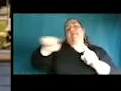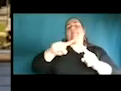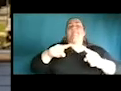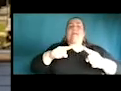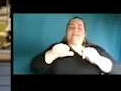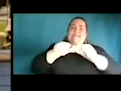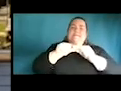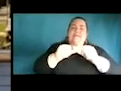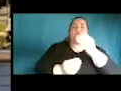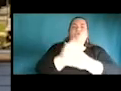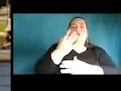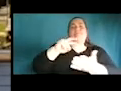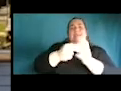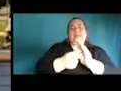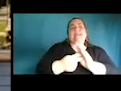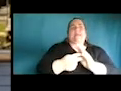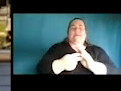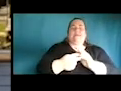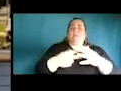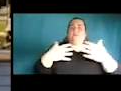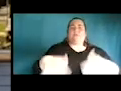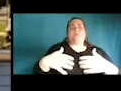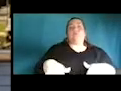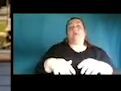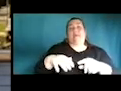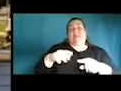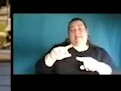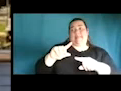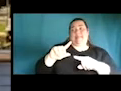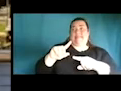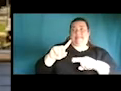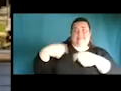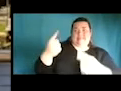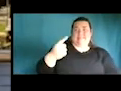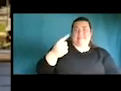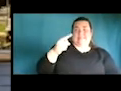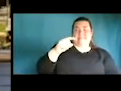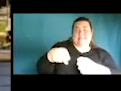Learning, meaning, and purpose, which the events of the last year have made even more important.